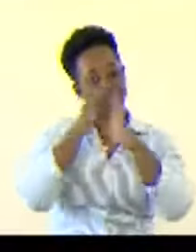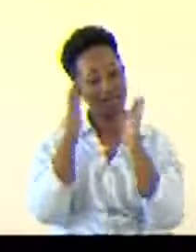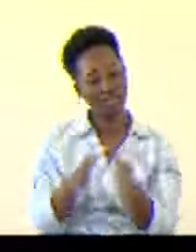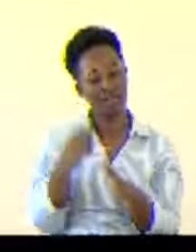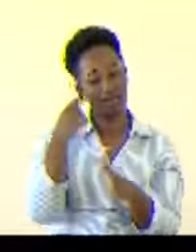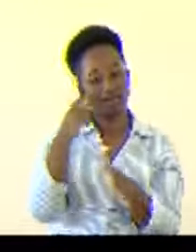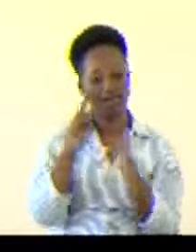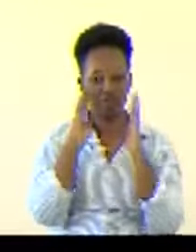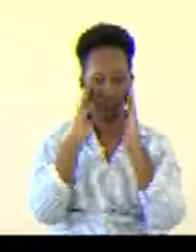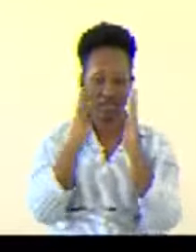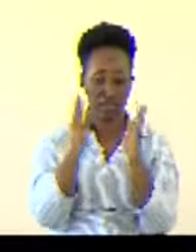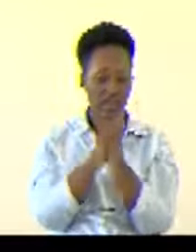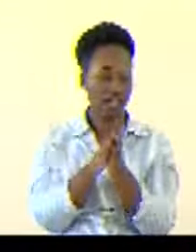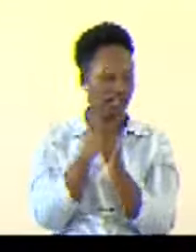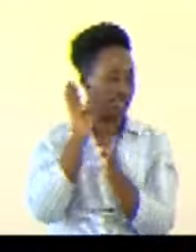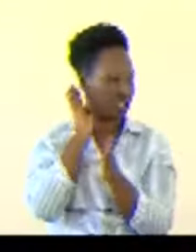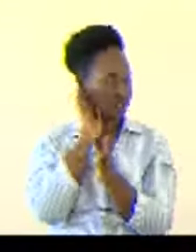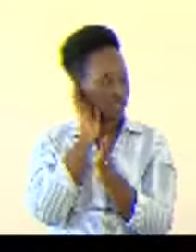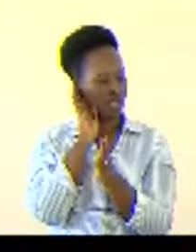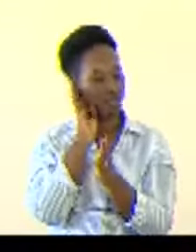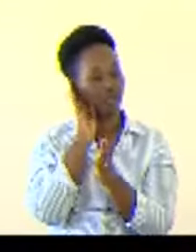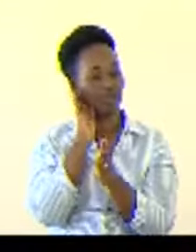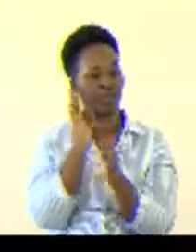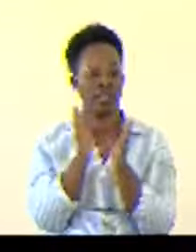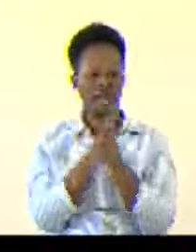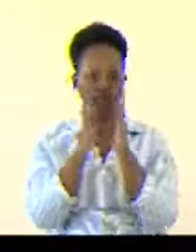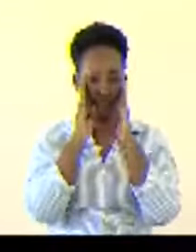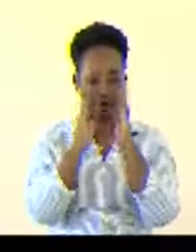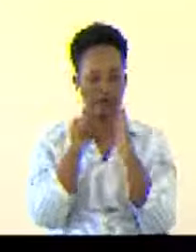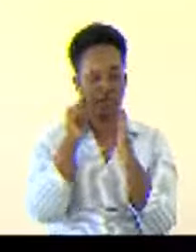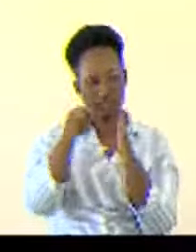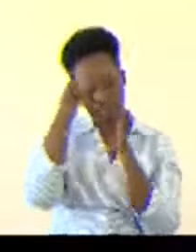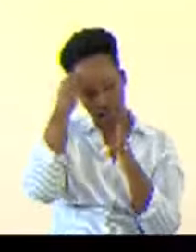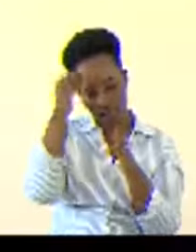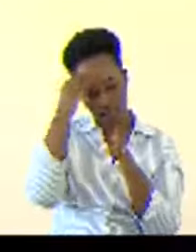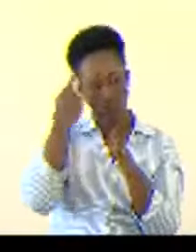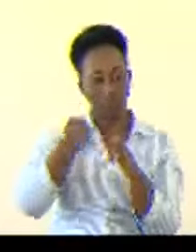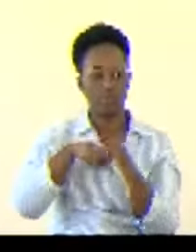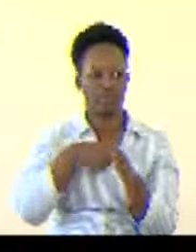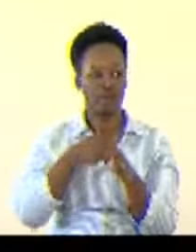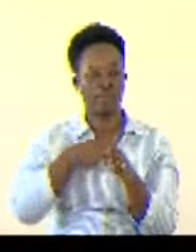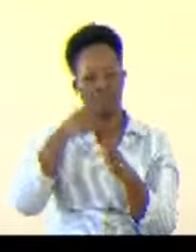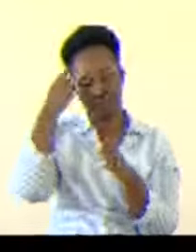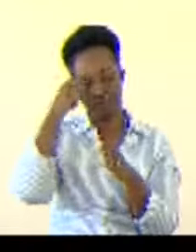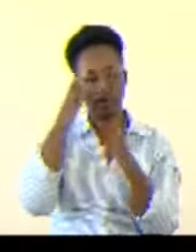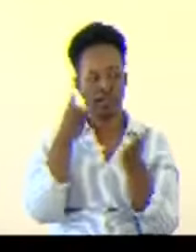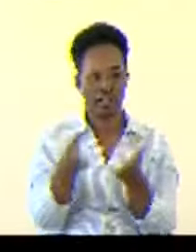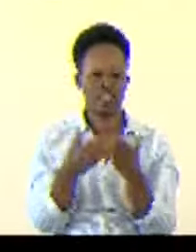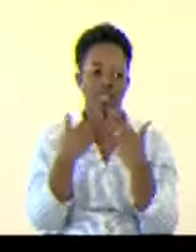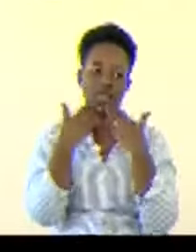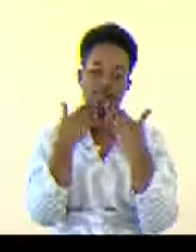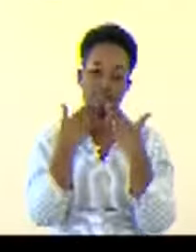watching and listening and following this lesson that we have had for these 30 minutes. Thank you.